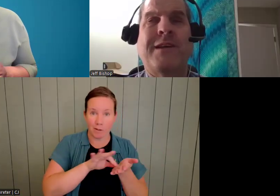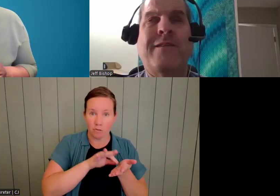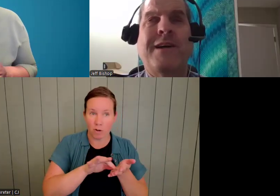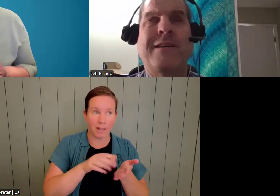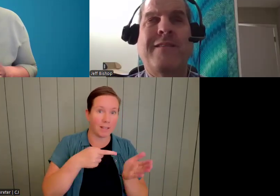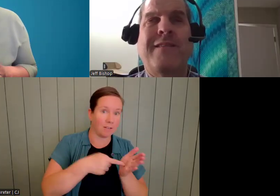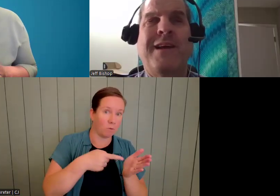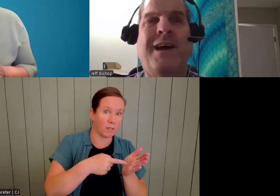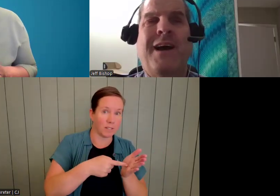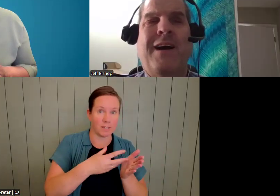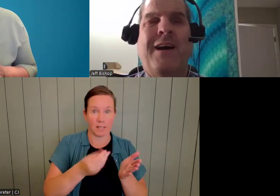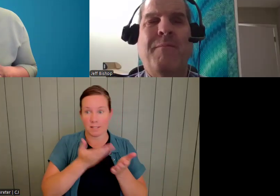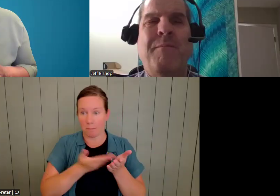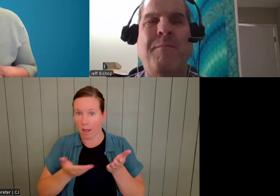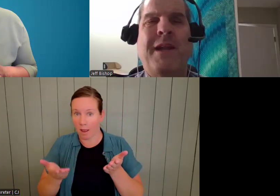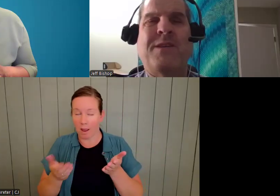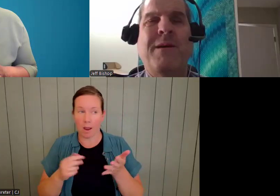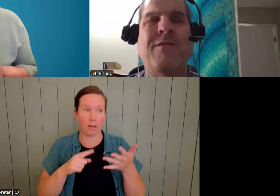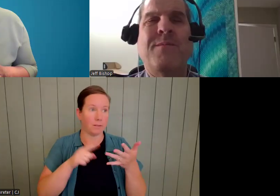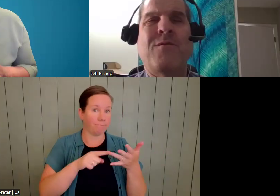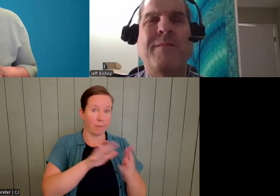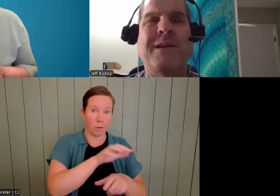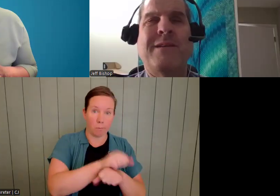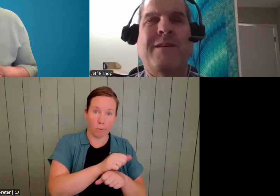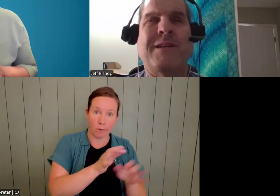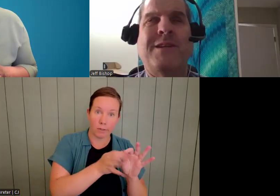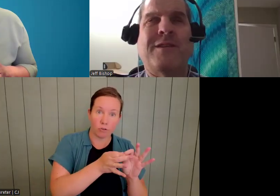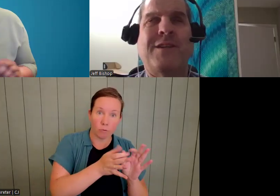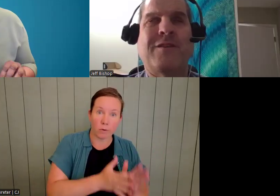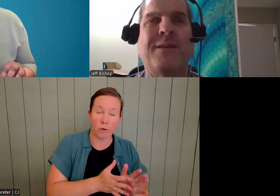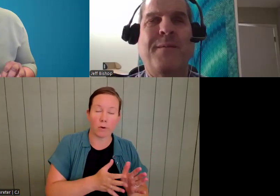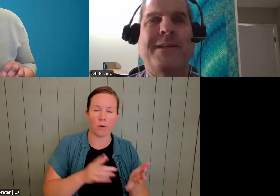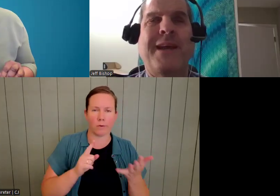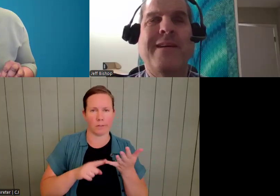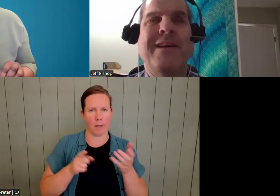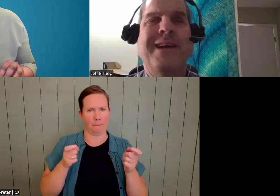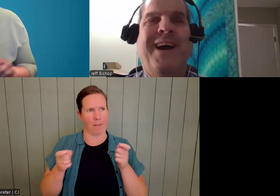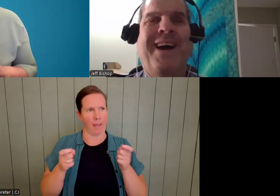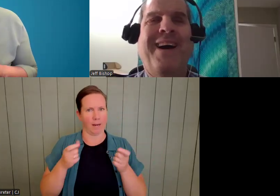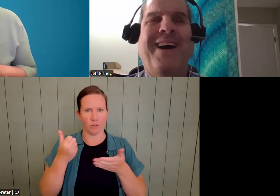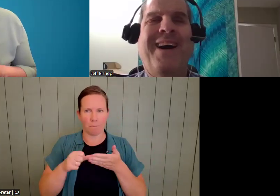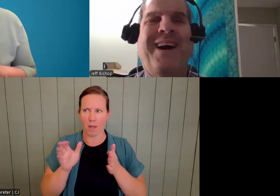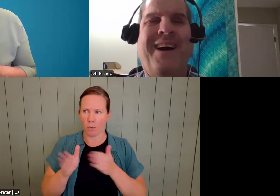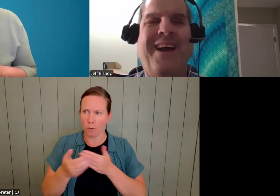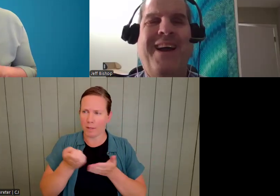interpreters, etc. Uh, Manage mailroom equipment. Oh, it's interesting. Joe's going to be busy.